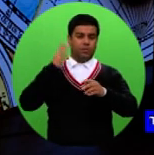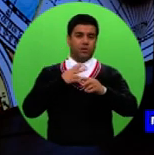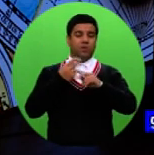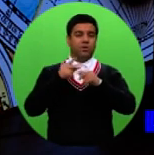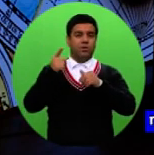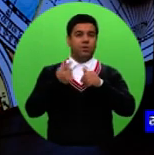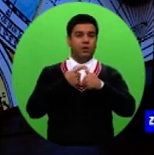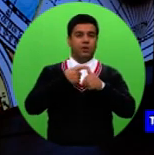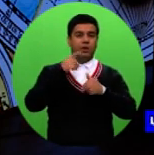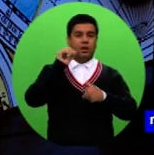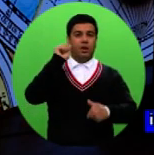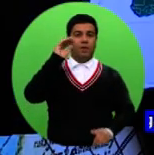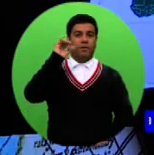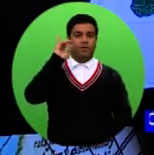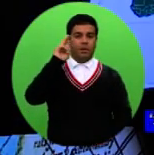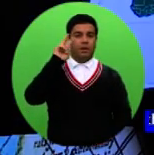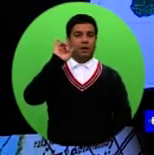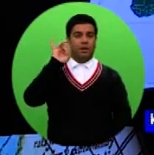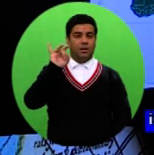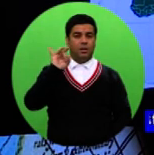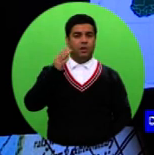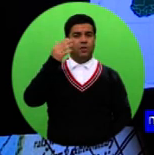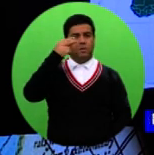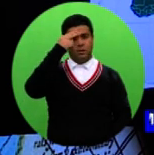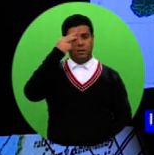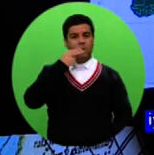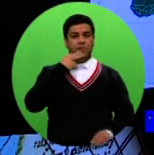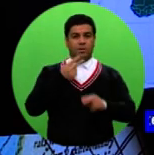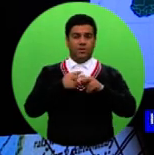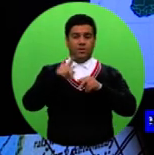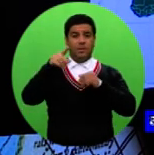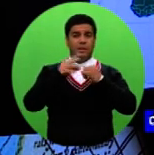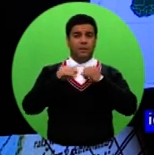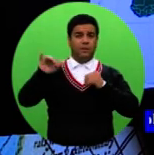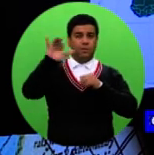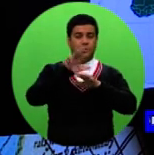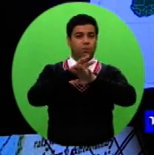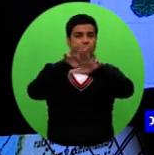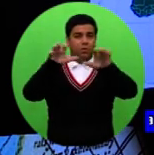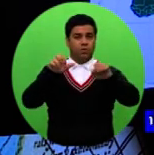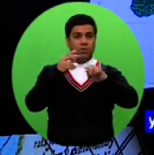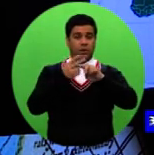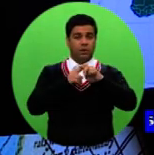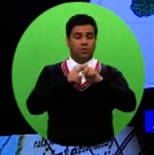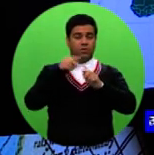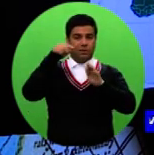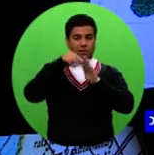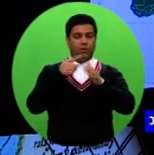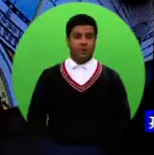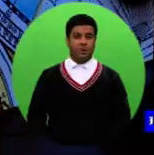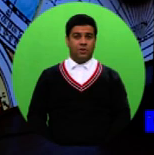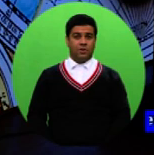va rimliklar Karfagen va uning atrofini bosib olgandan keyin butun qit'ani Afrika deb